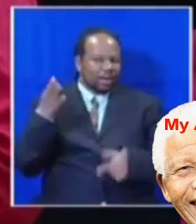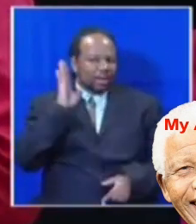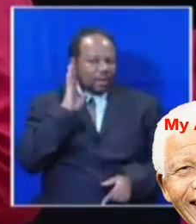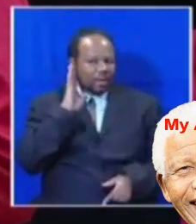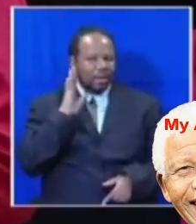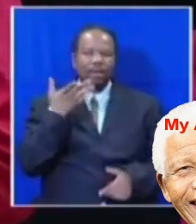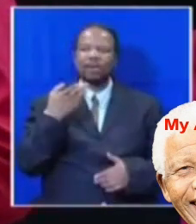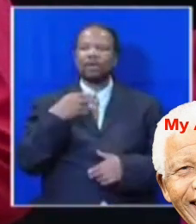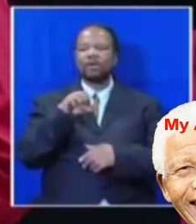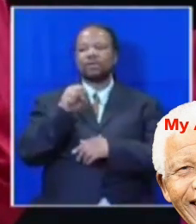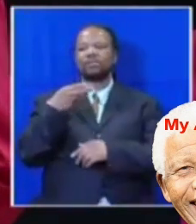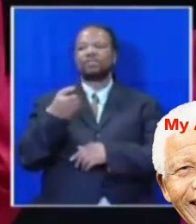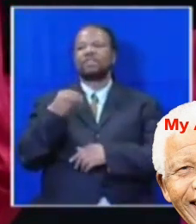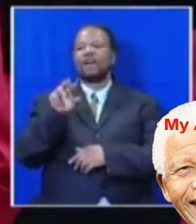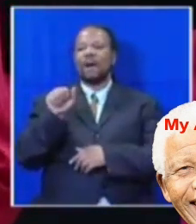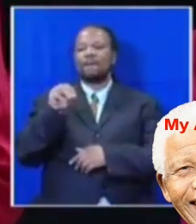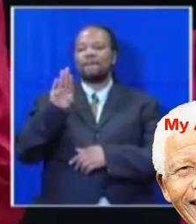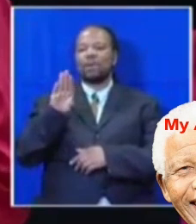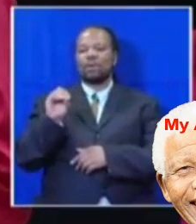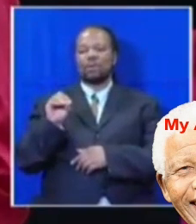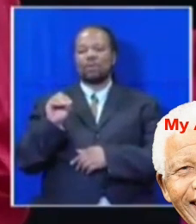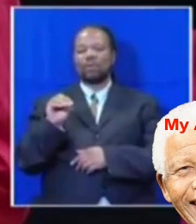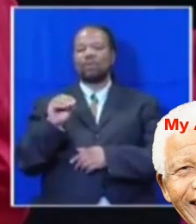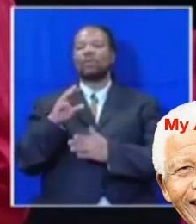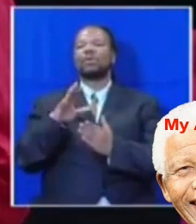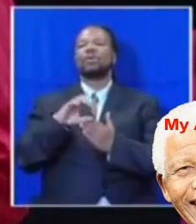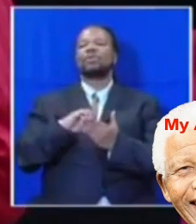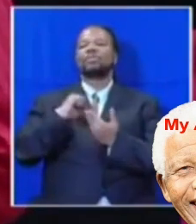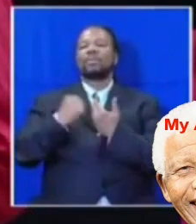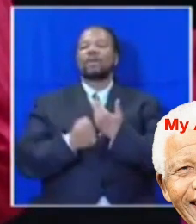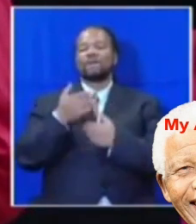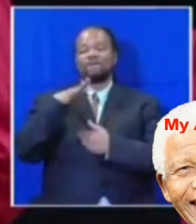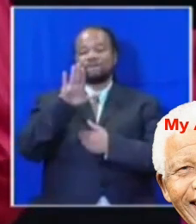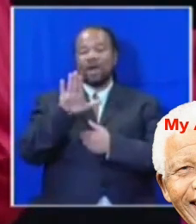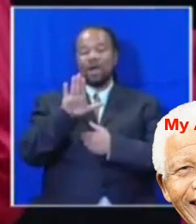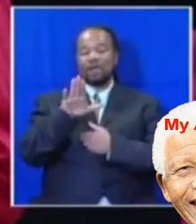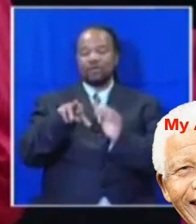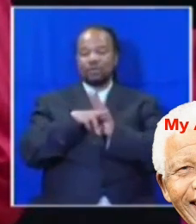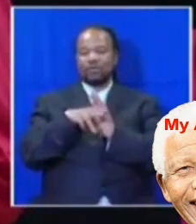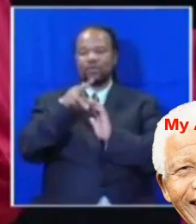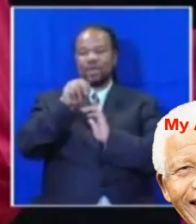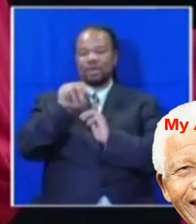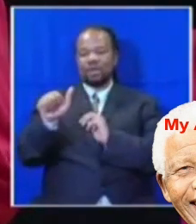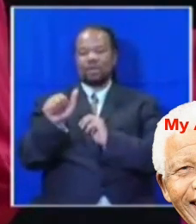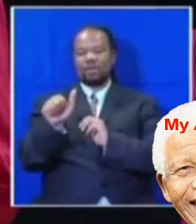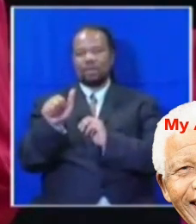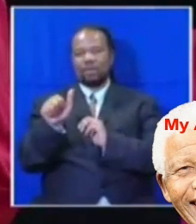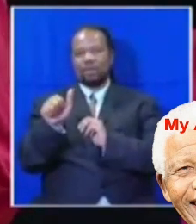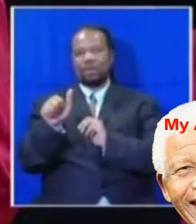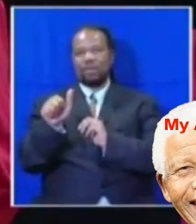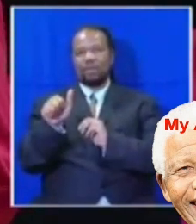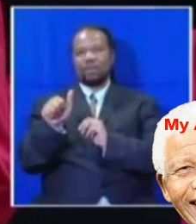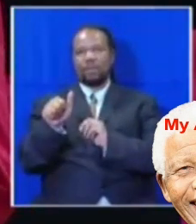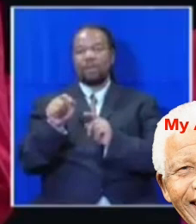Continue, Honorable Shibambu. Chapter 5 of the Rules of the National Assembly provides for rules